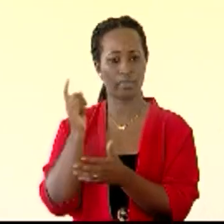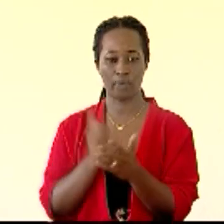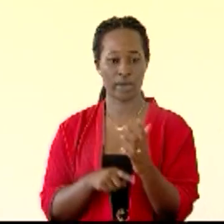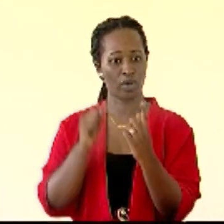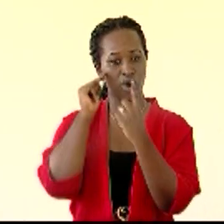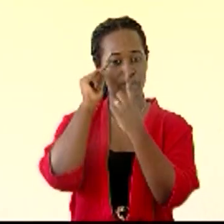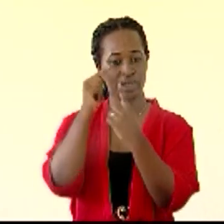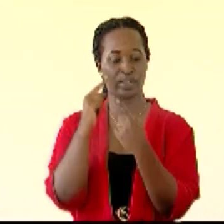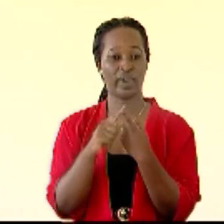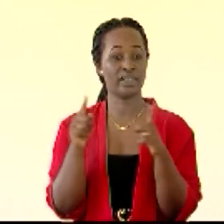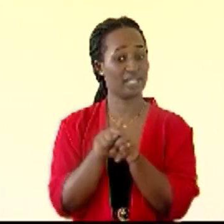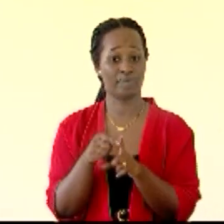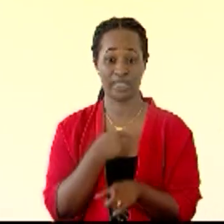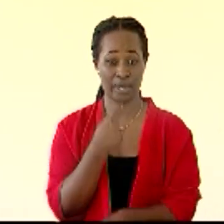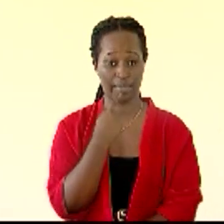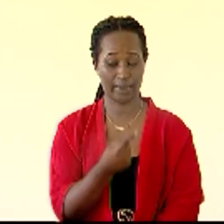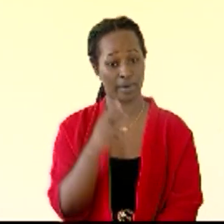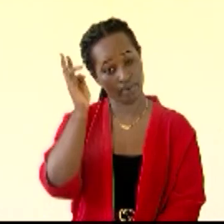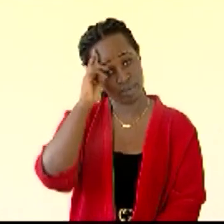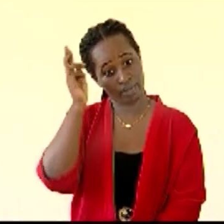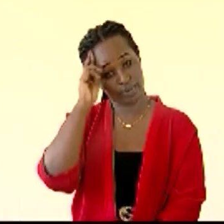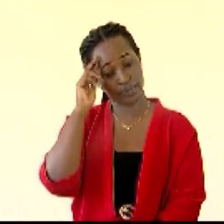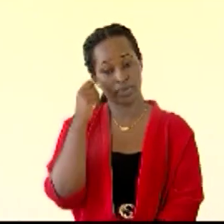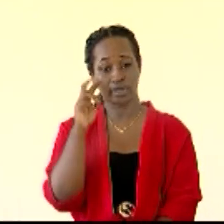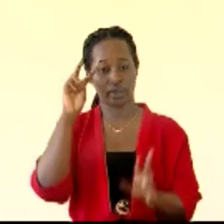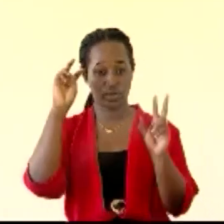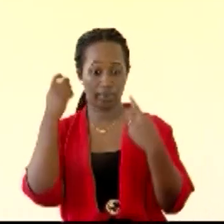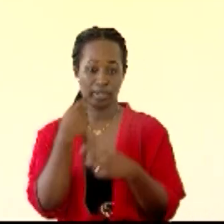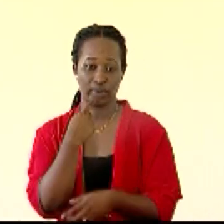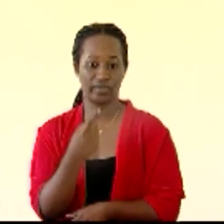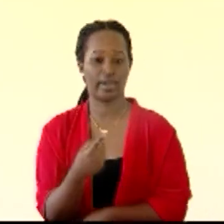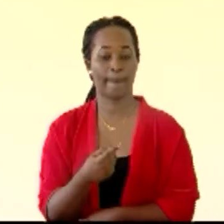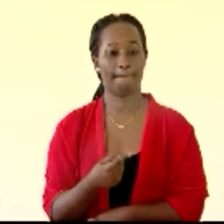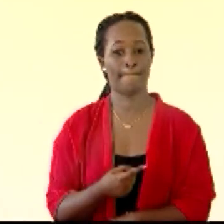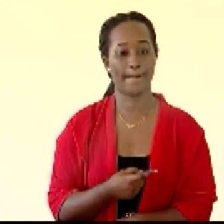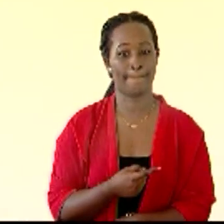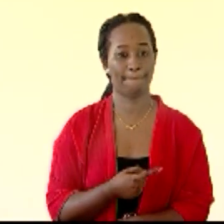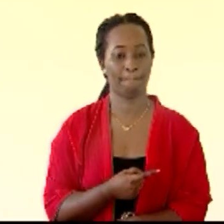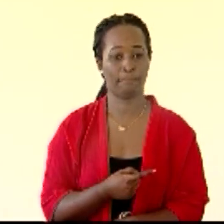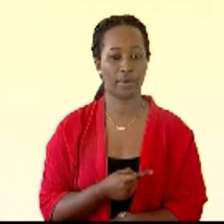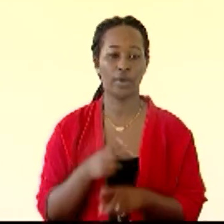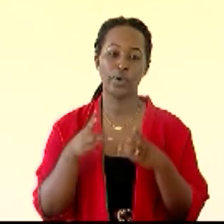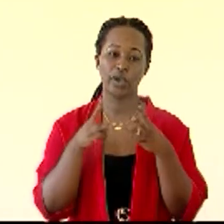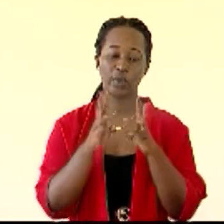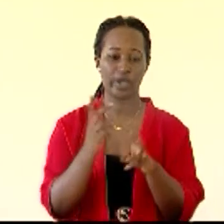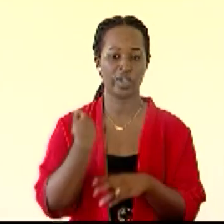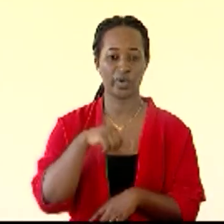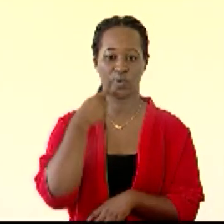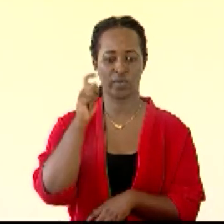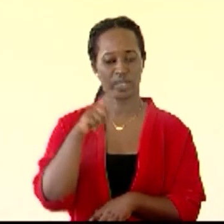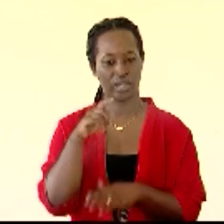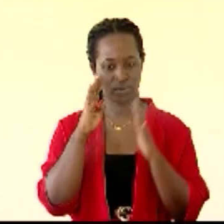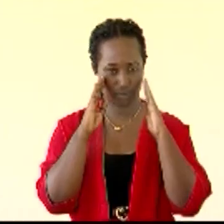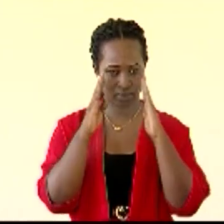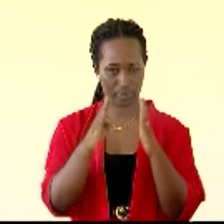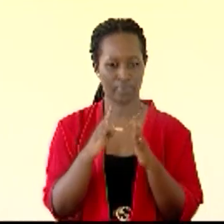Objectives, one, like I said, remember, the topic is so sensitive in a way that we need to constantly